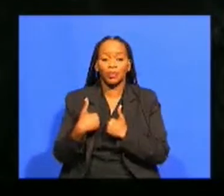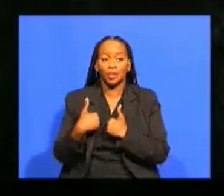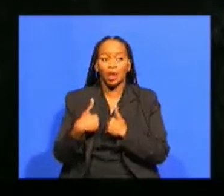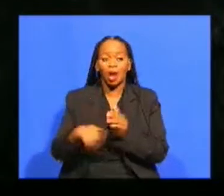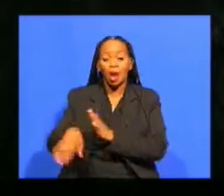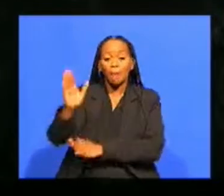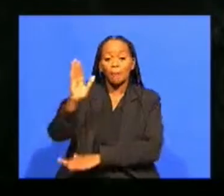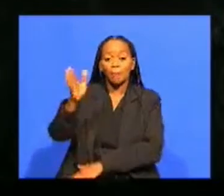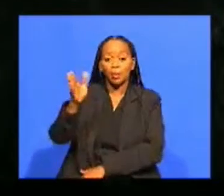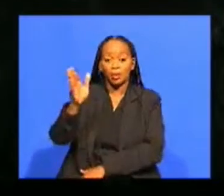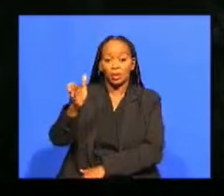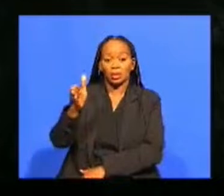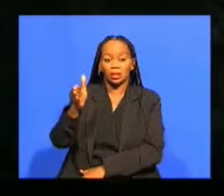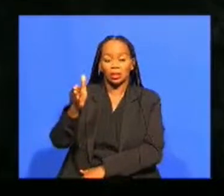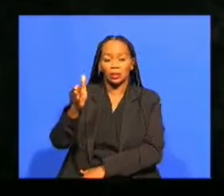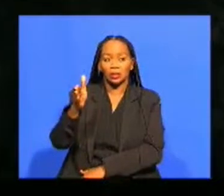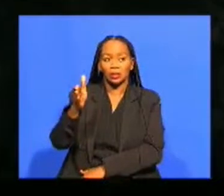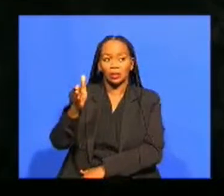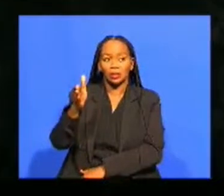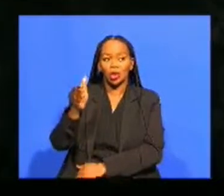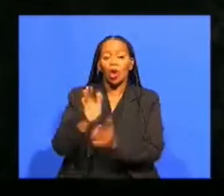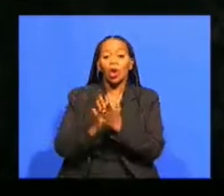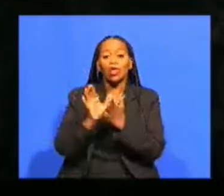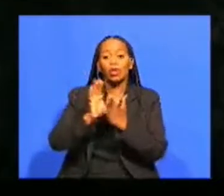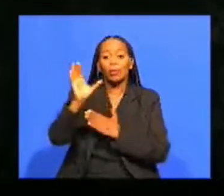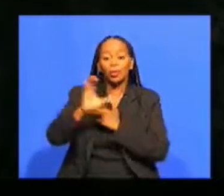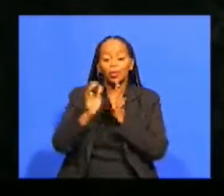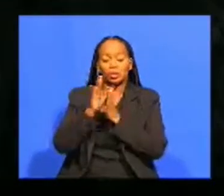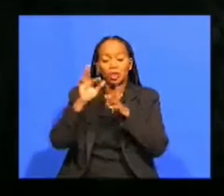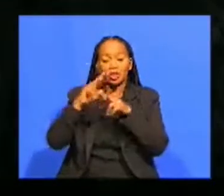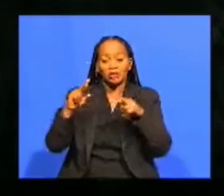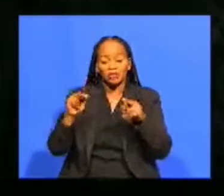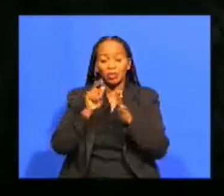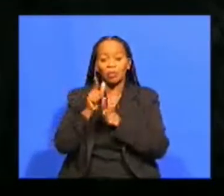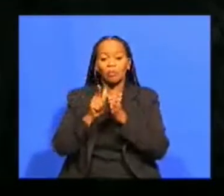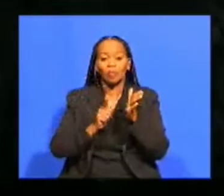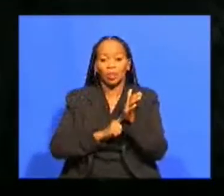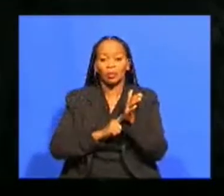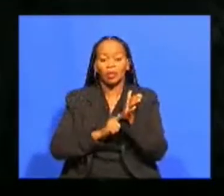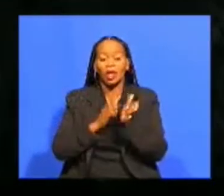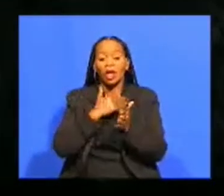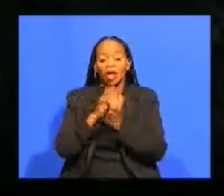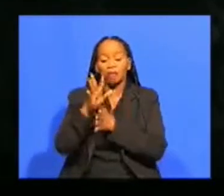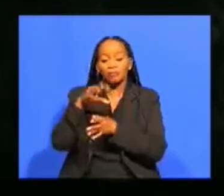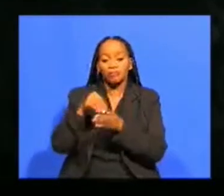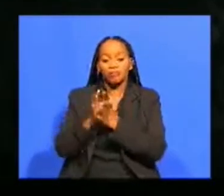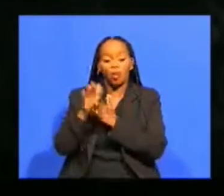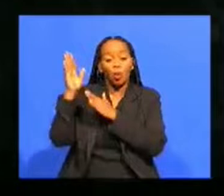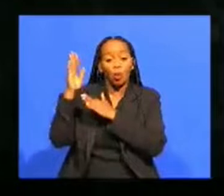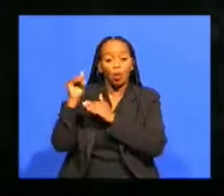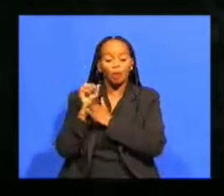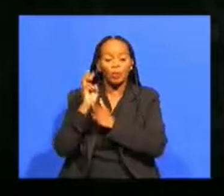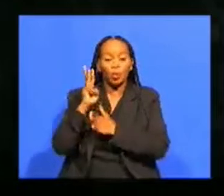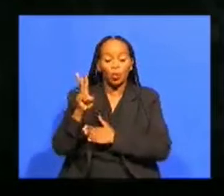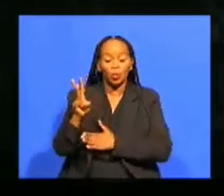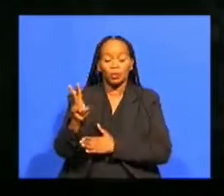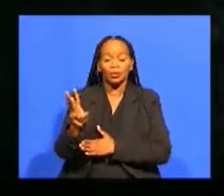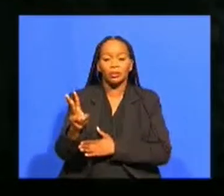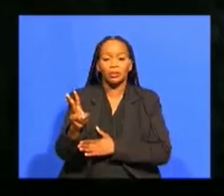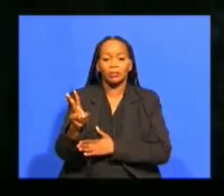presented or tabled the Constitutional Review Bill, and in it, hopefully we'll be able, through